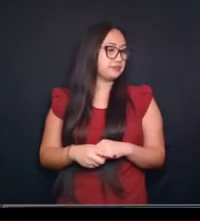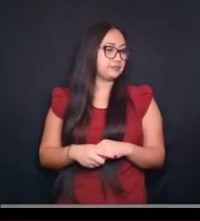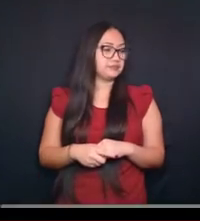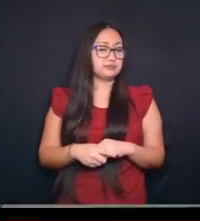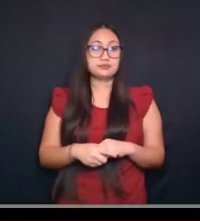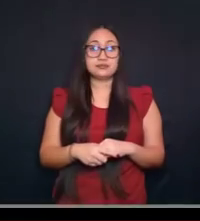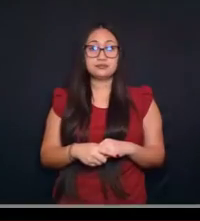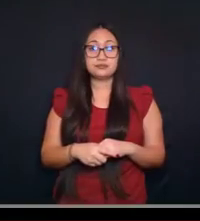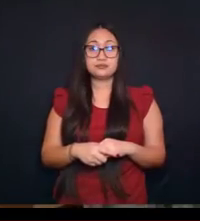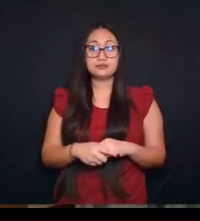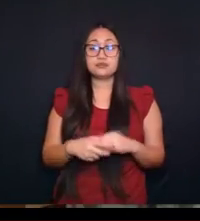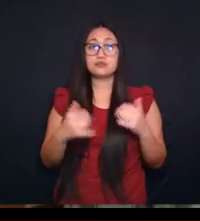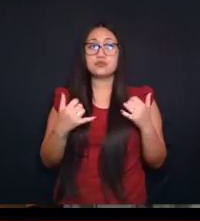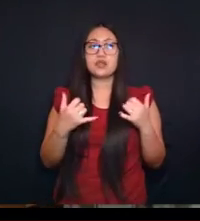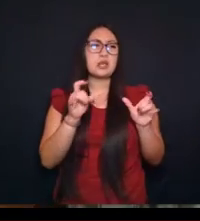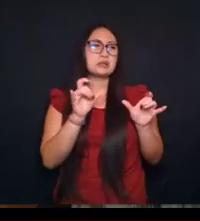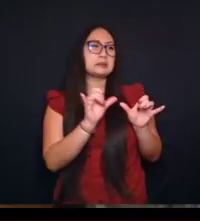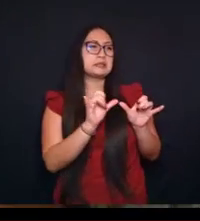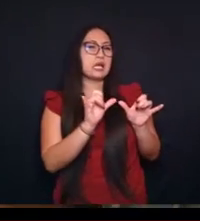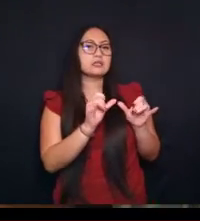The size of a water.